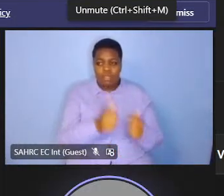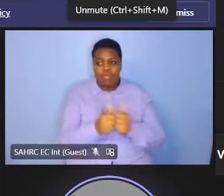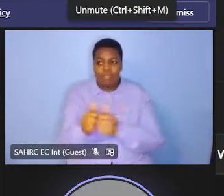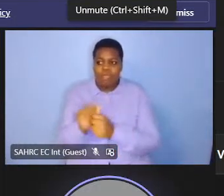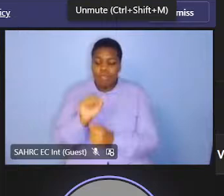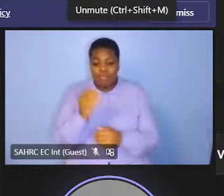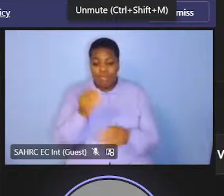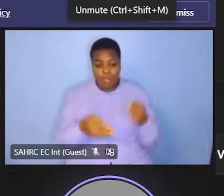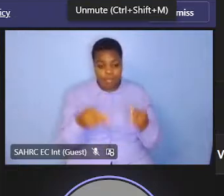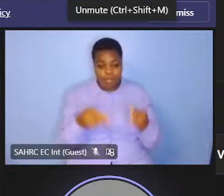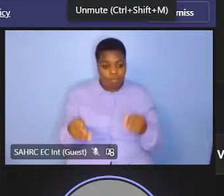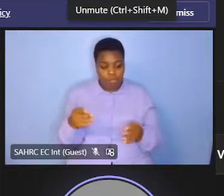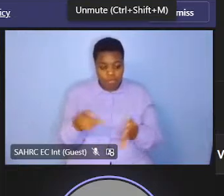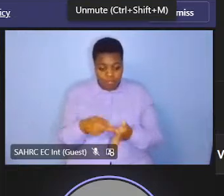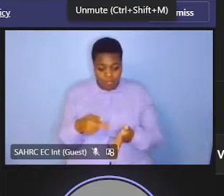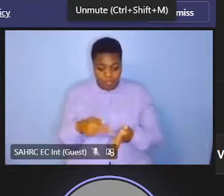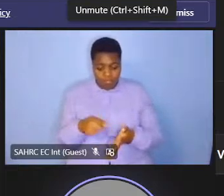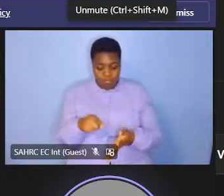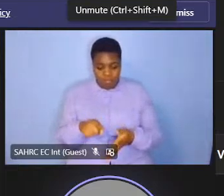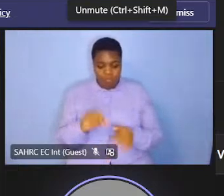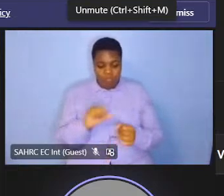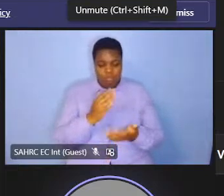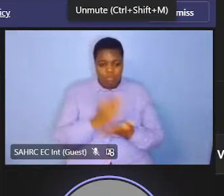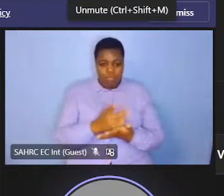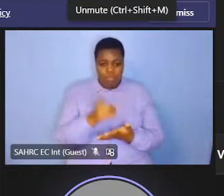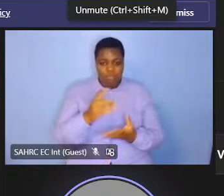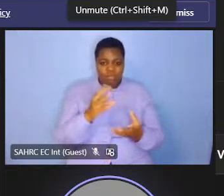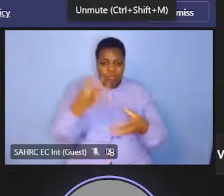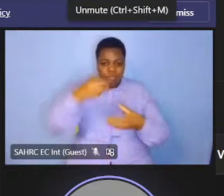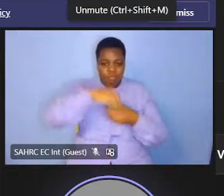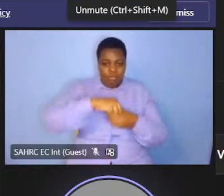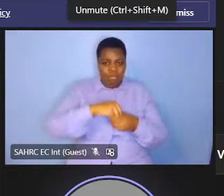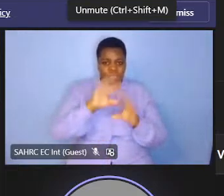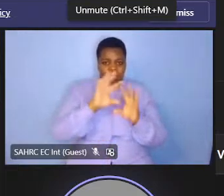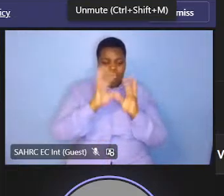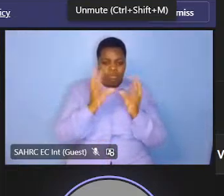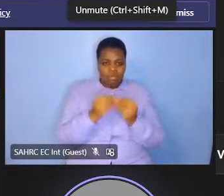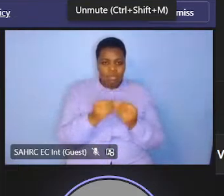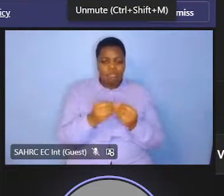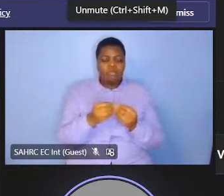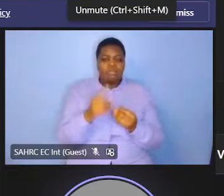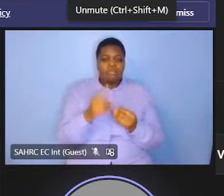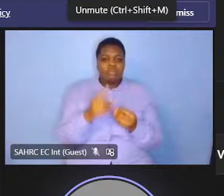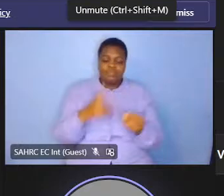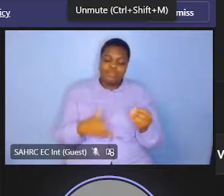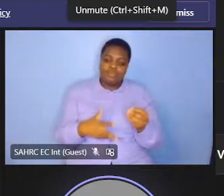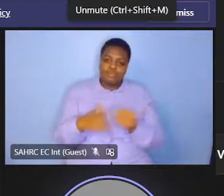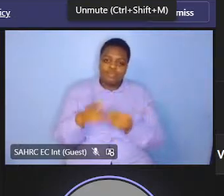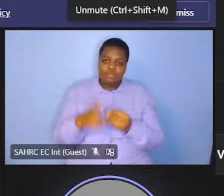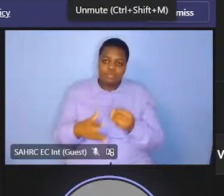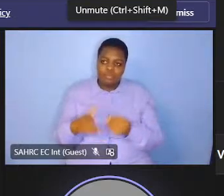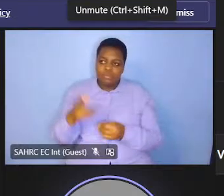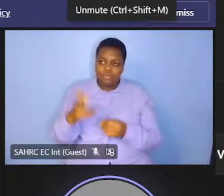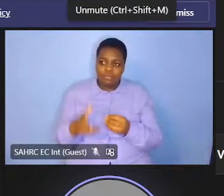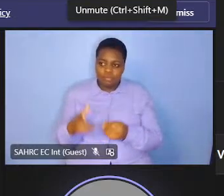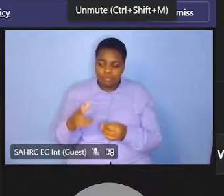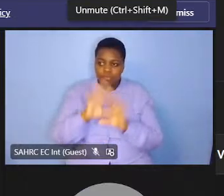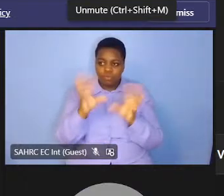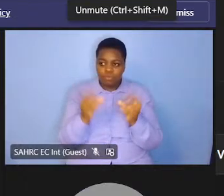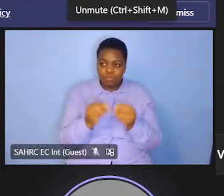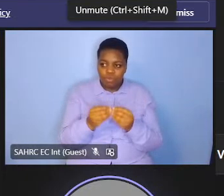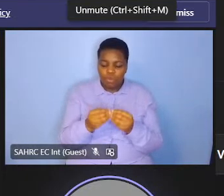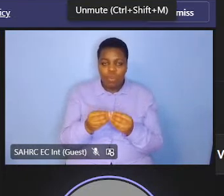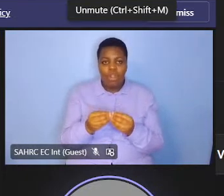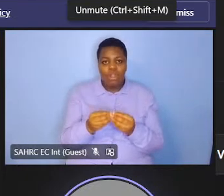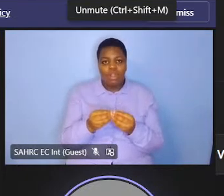present charter should take all appropriate measures to eliminate harmful socially